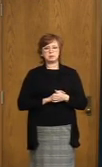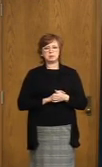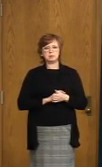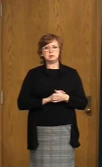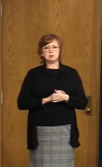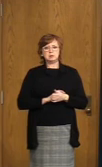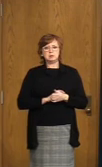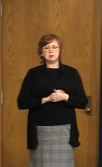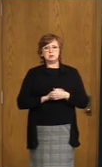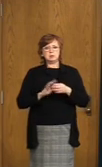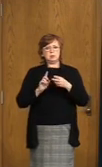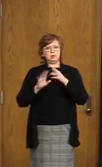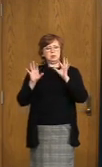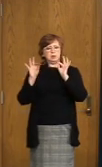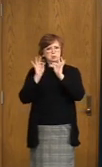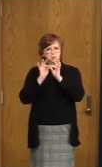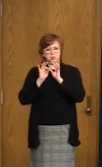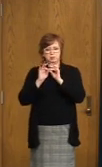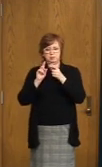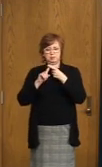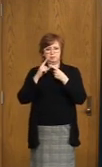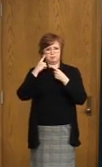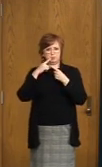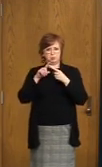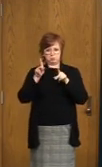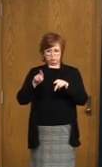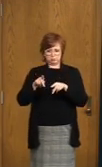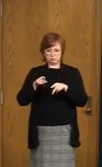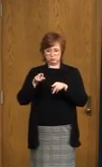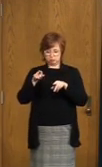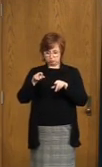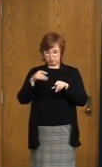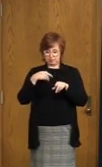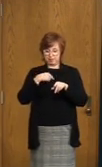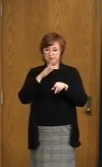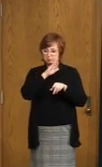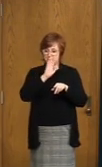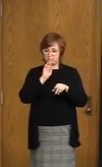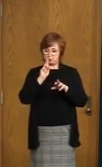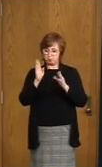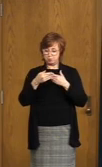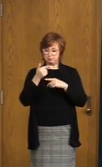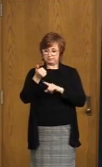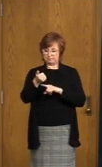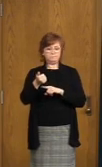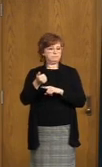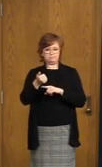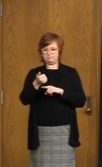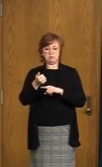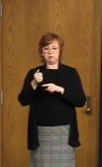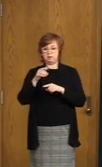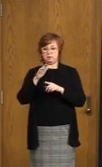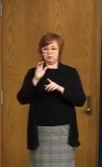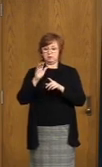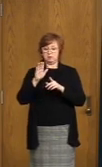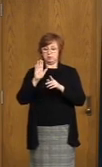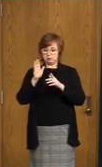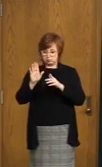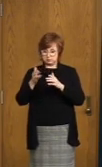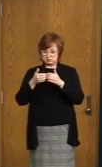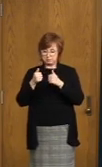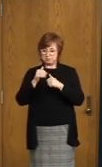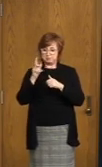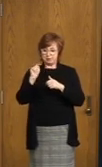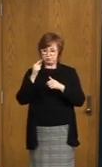washroom. So that's where I think our partners in the SHA and other partners in social service have been working very hard to support people